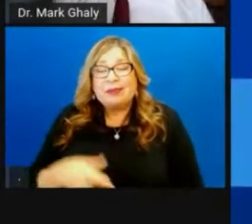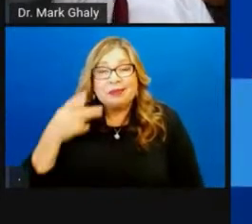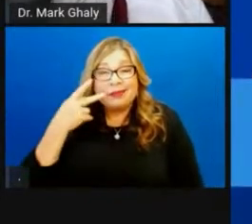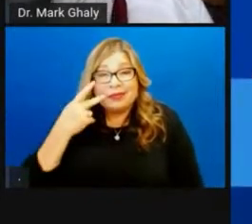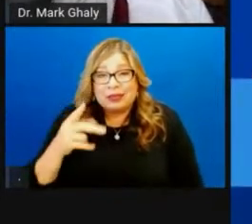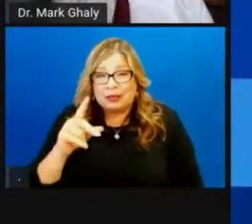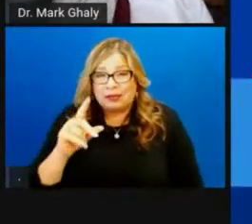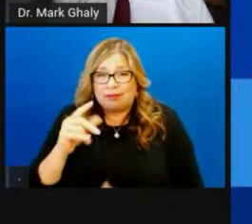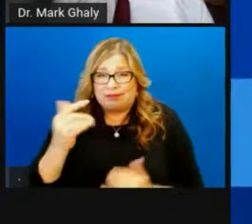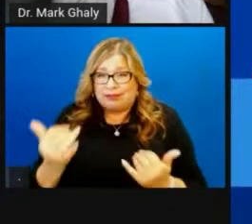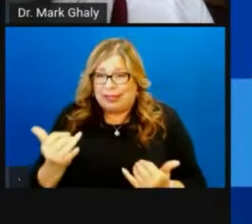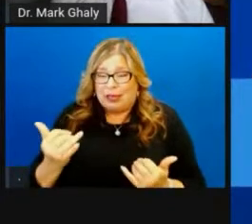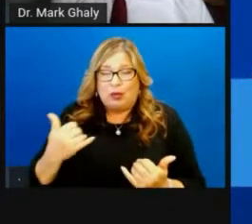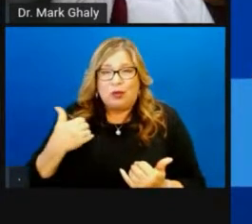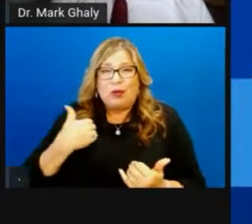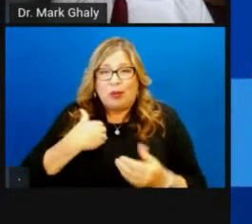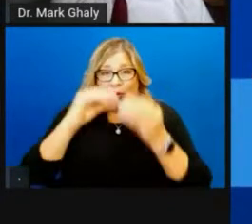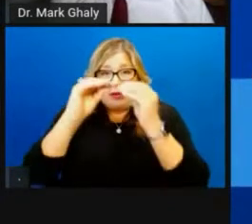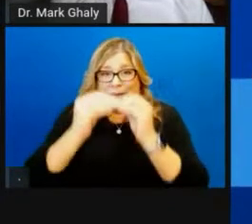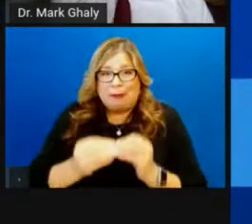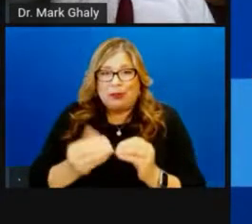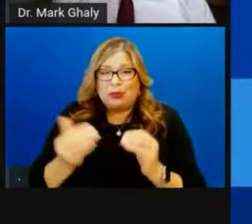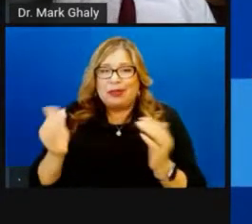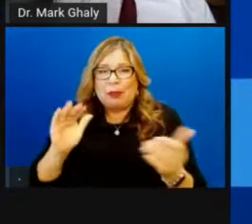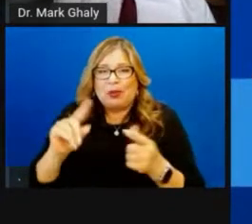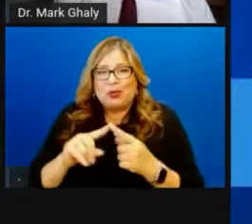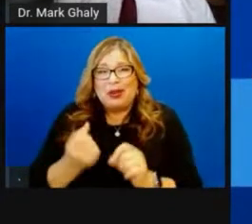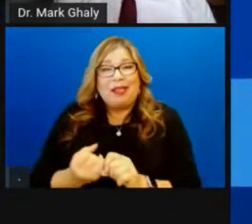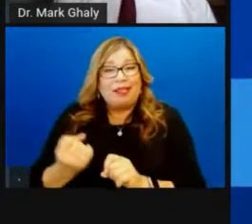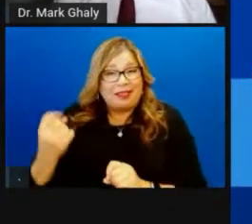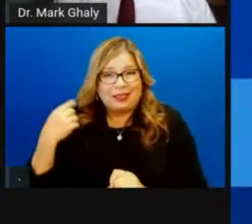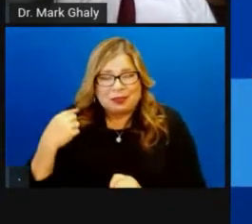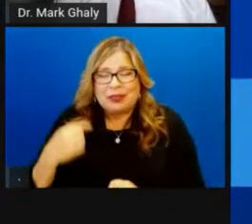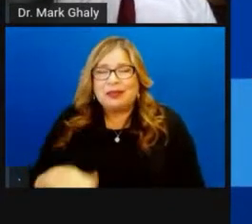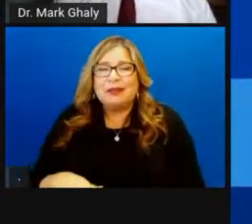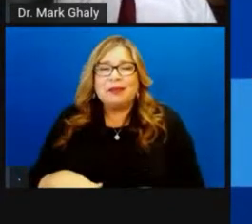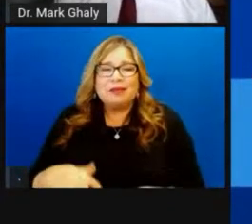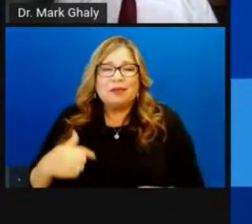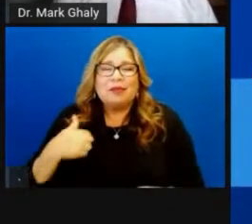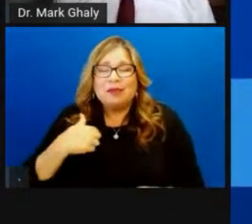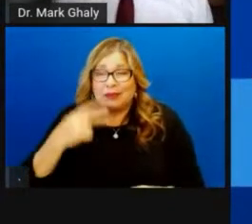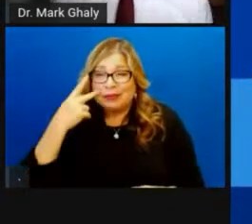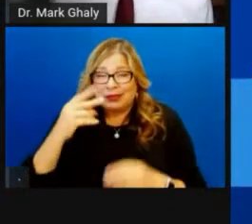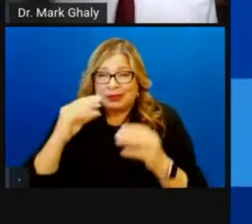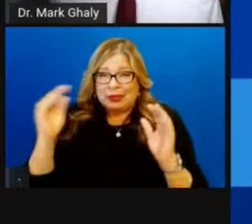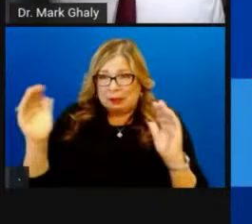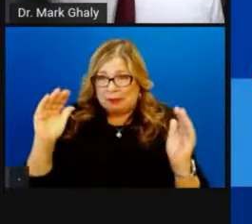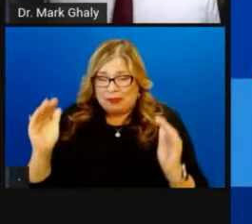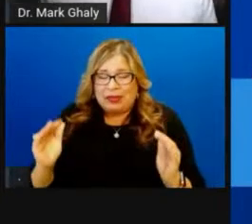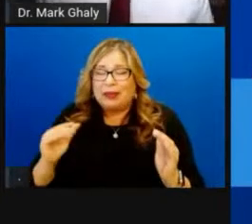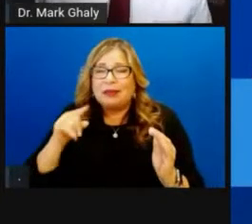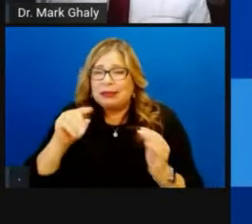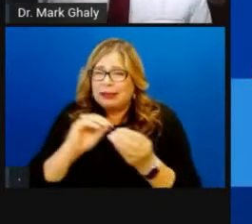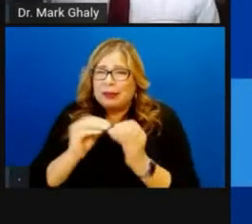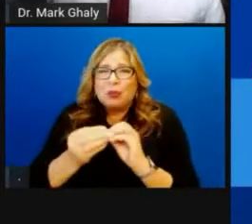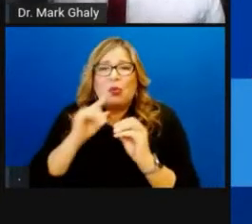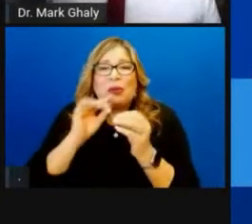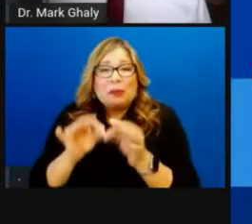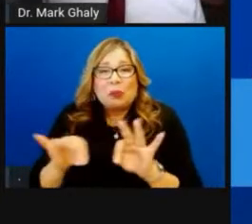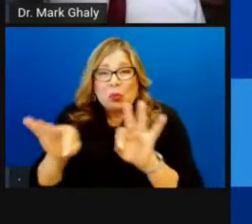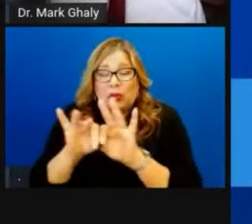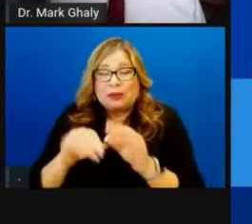where we are today compared to a month ago, and we've done these comparisons throughout the pandemic, and I think they're important. They